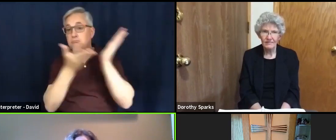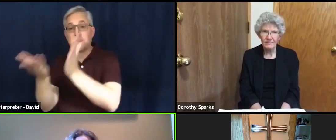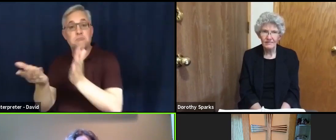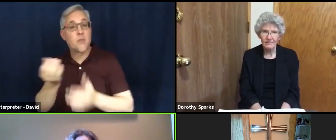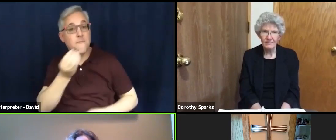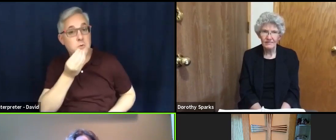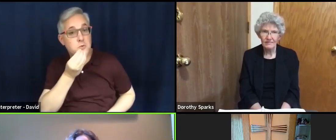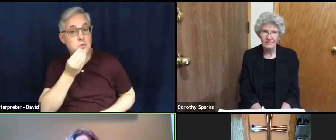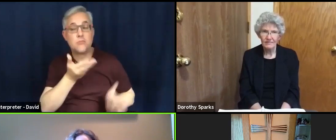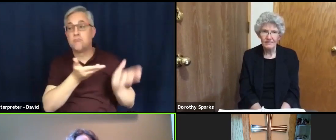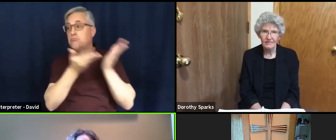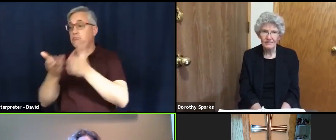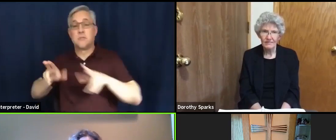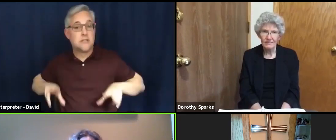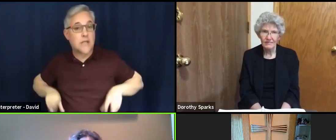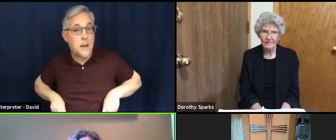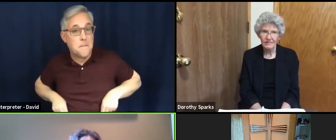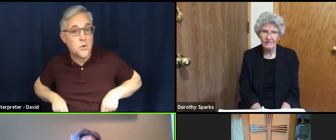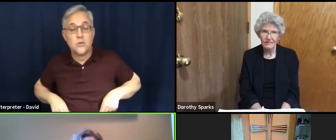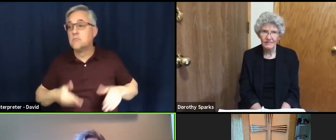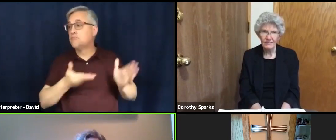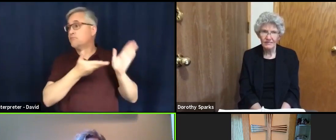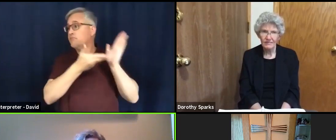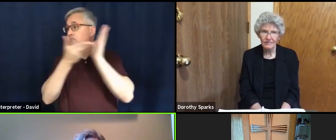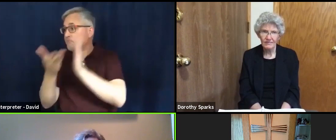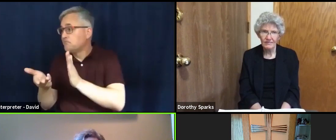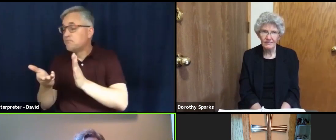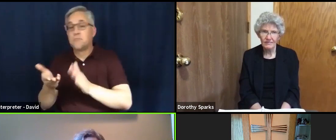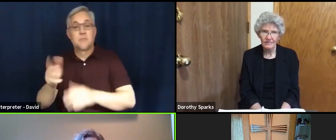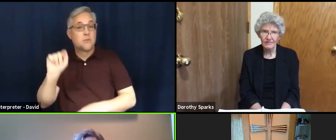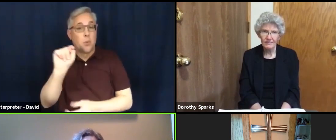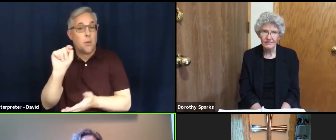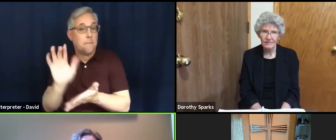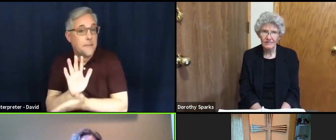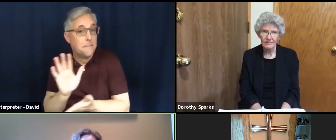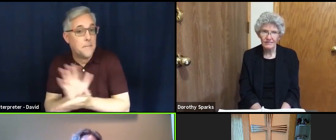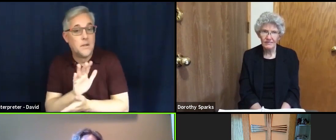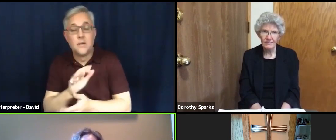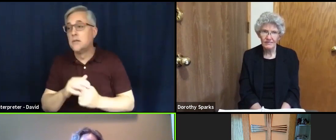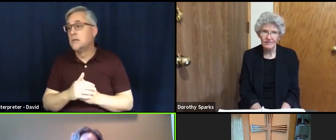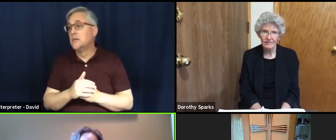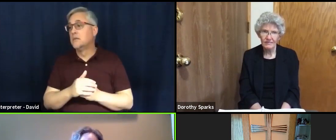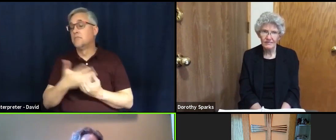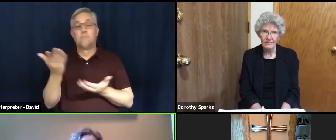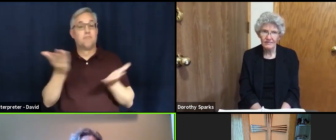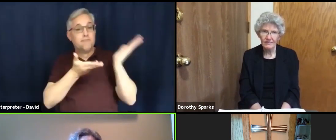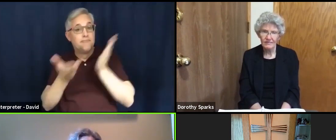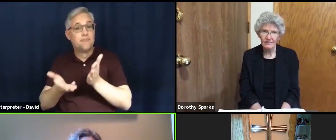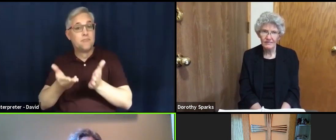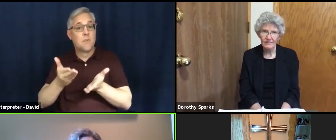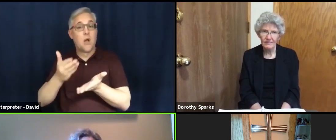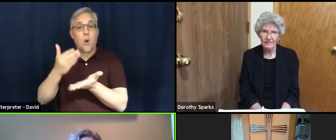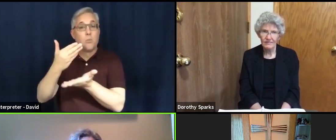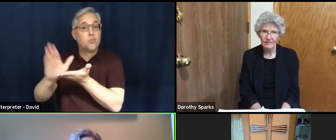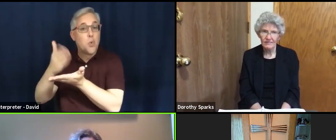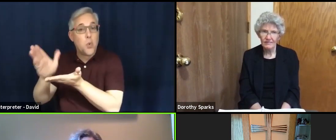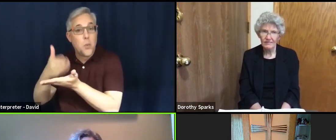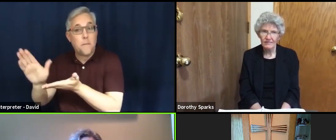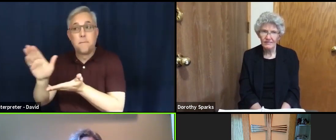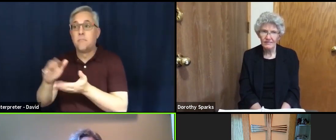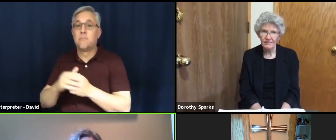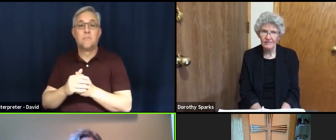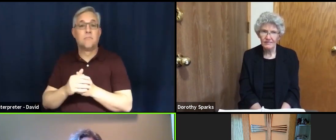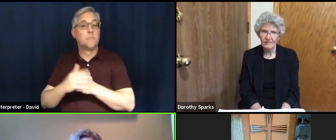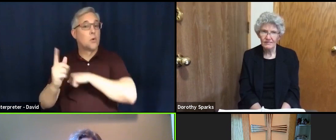paper or a broom and some garbage bags. We can bring those things to Holy Trinity Lutheran